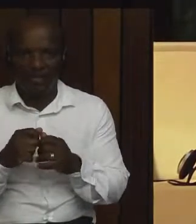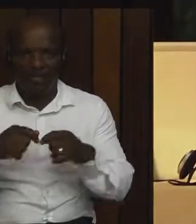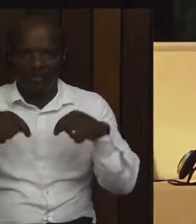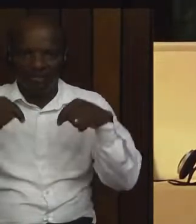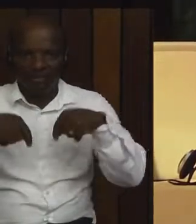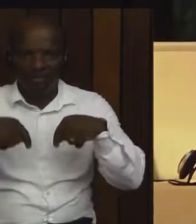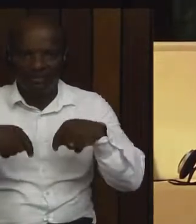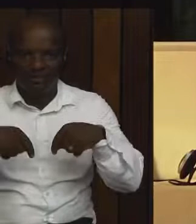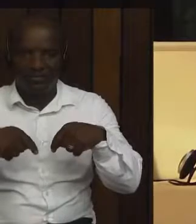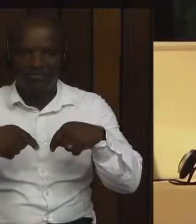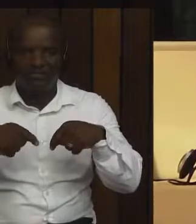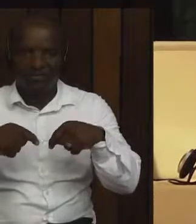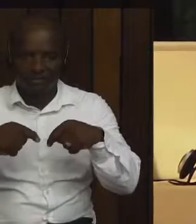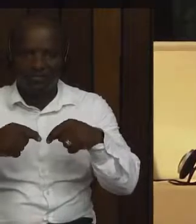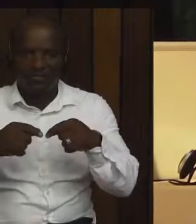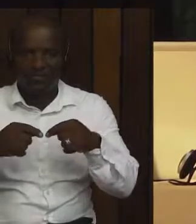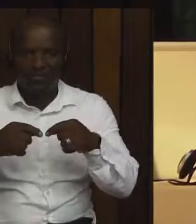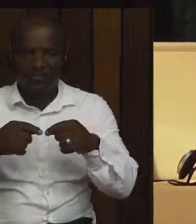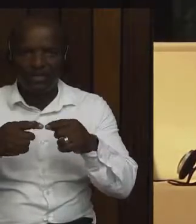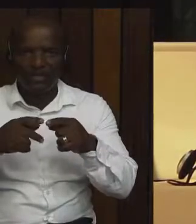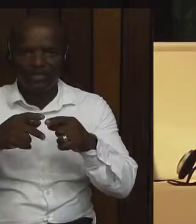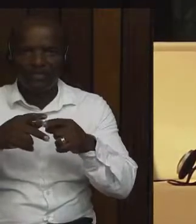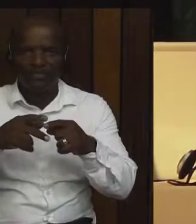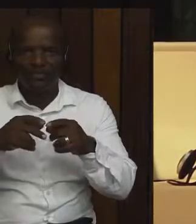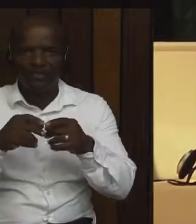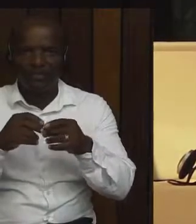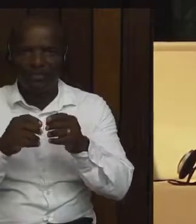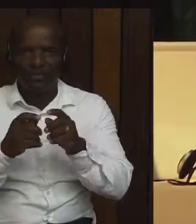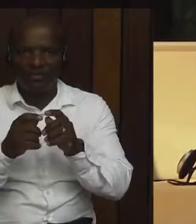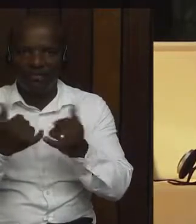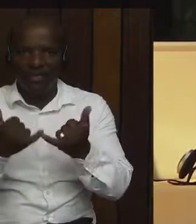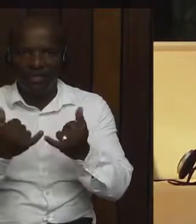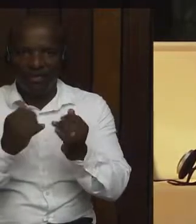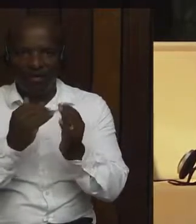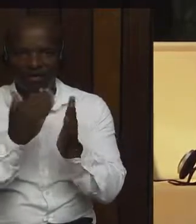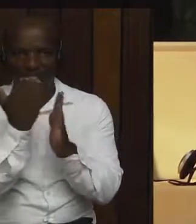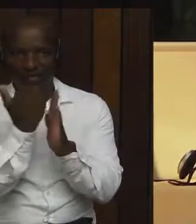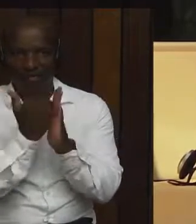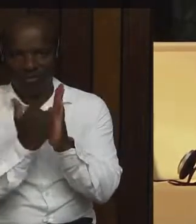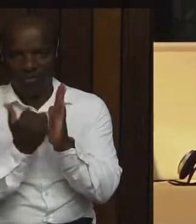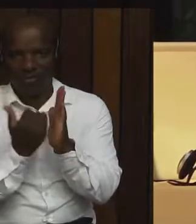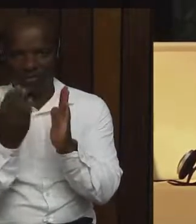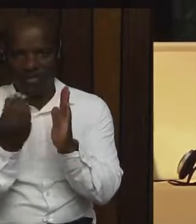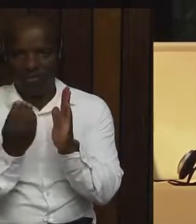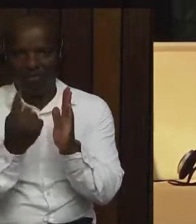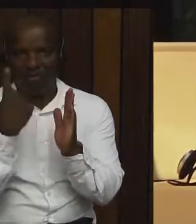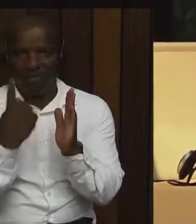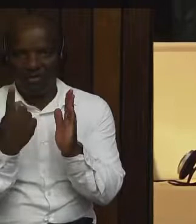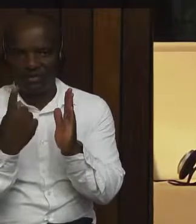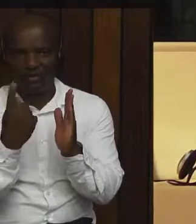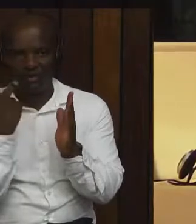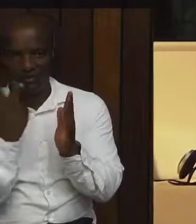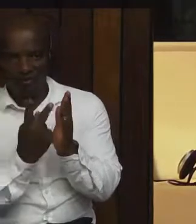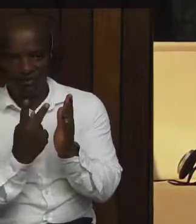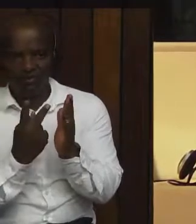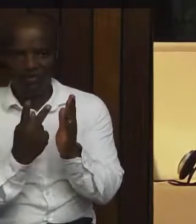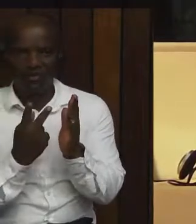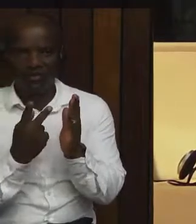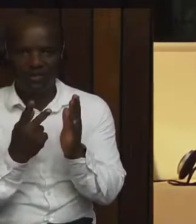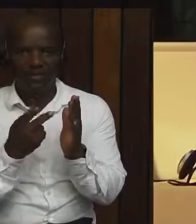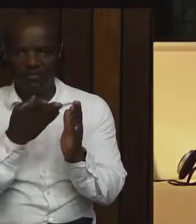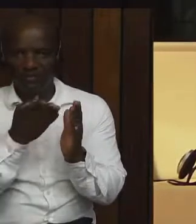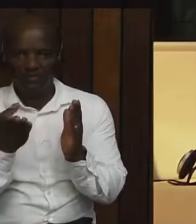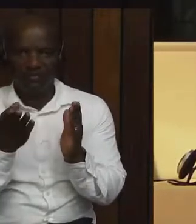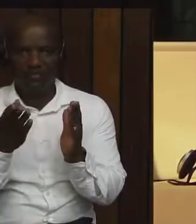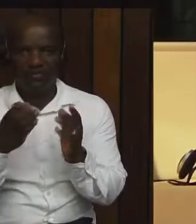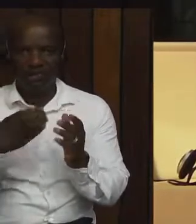the adjustment per program, if you can look at the program number 1 for the benefit of the stakeholders, we